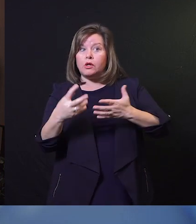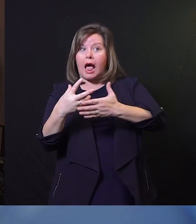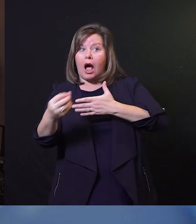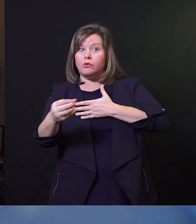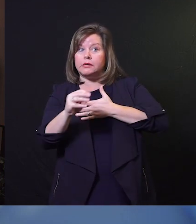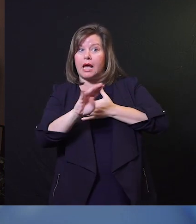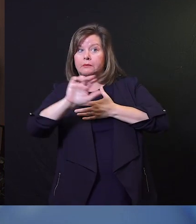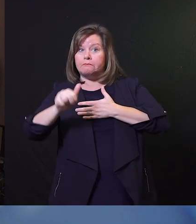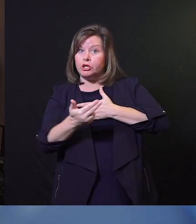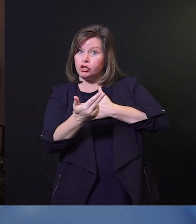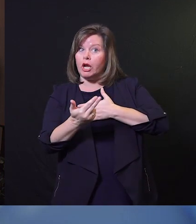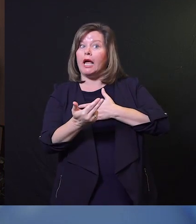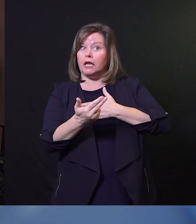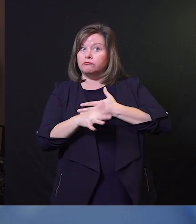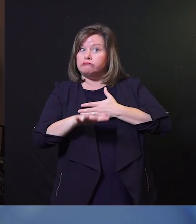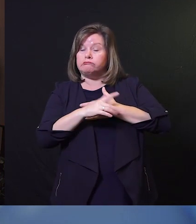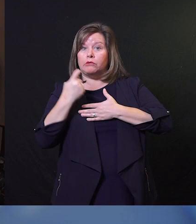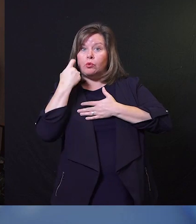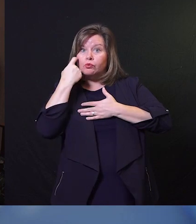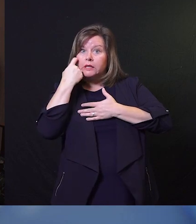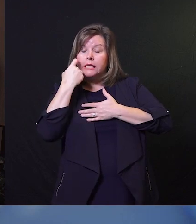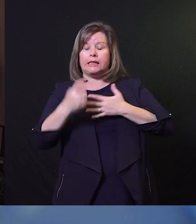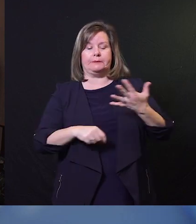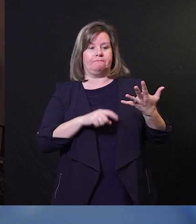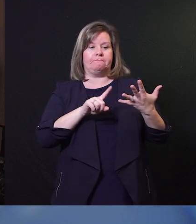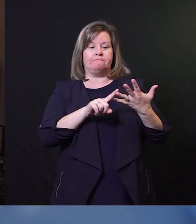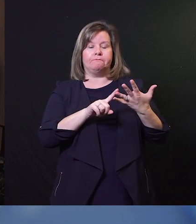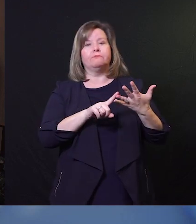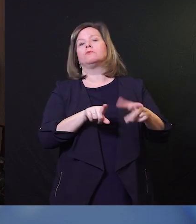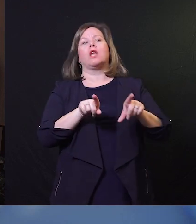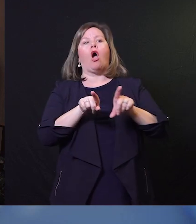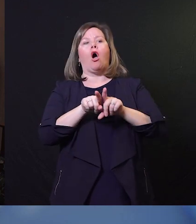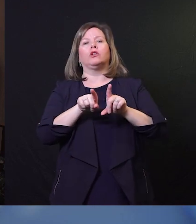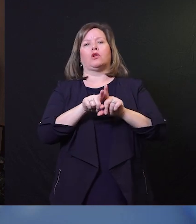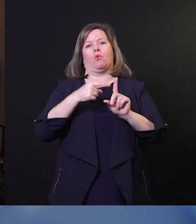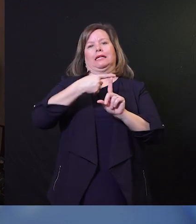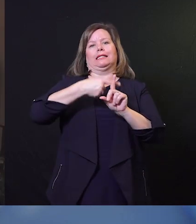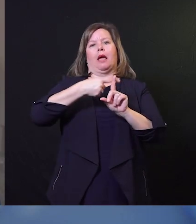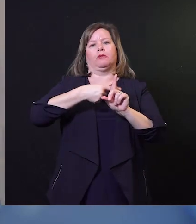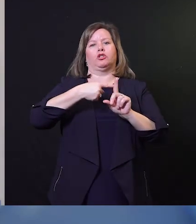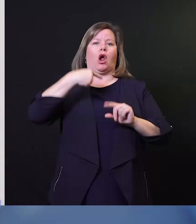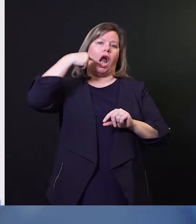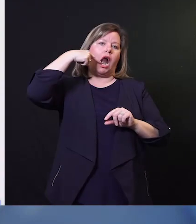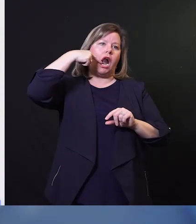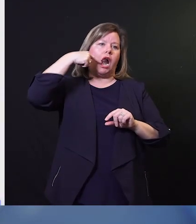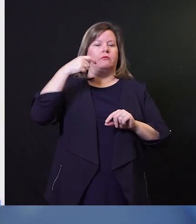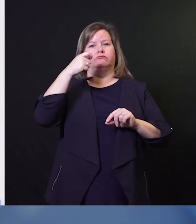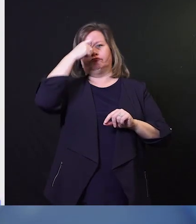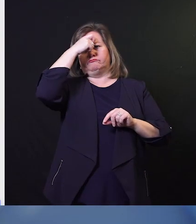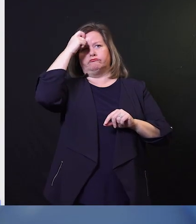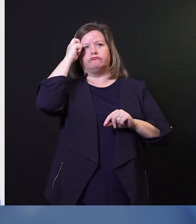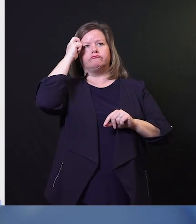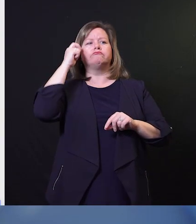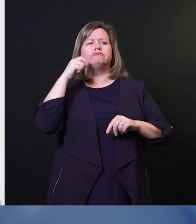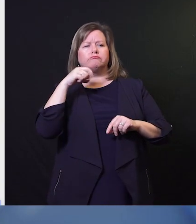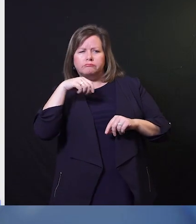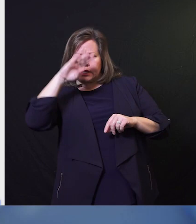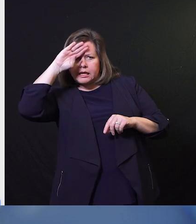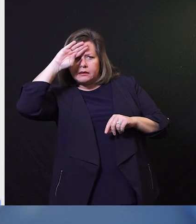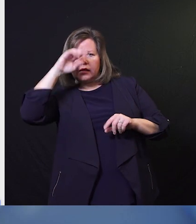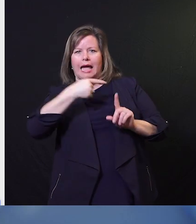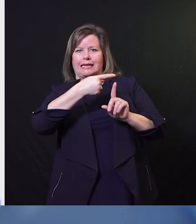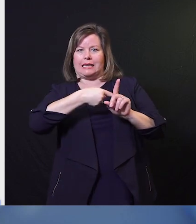or elsewhere where there may be problems with COVID-19, and then taking the temperature of those employees. That data